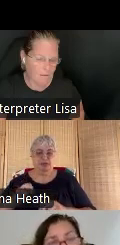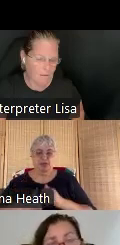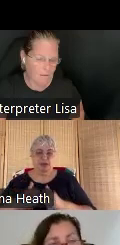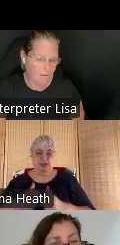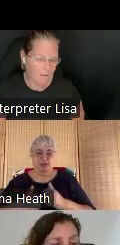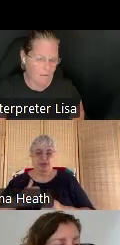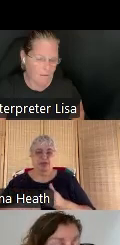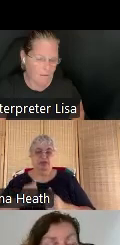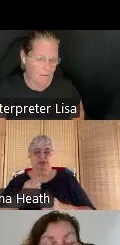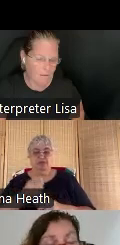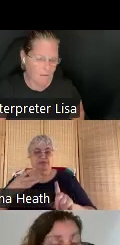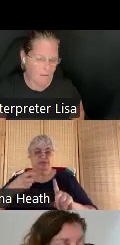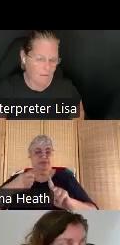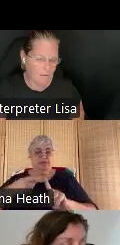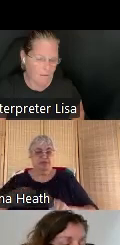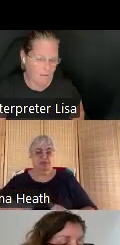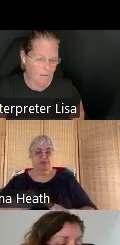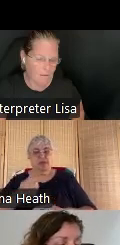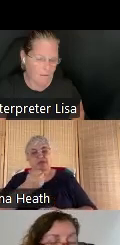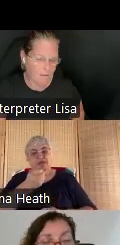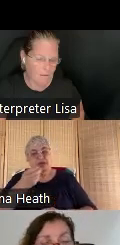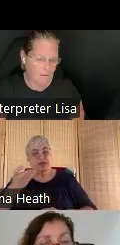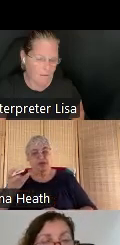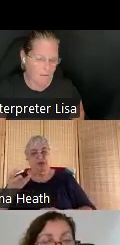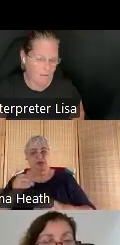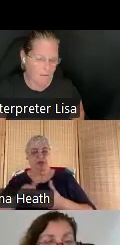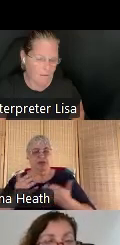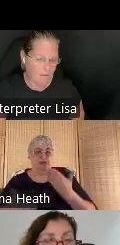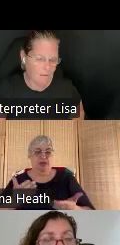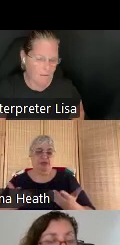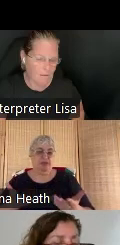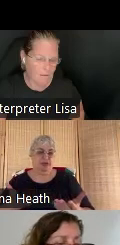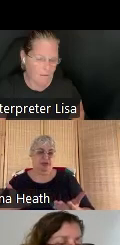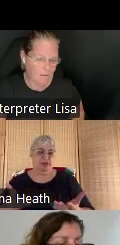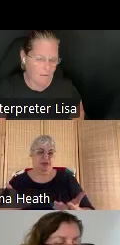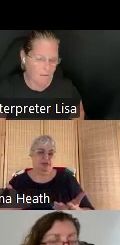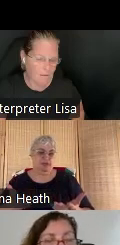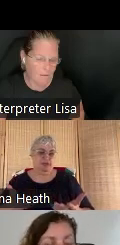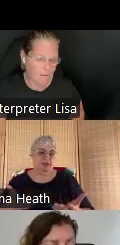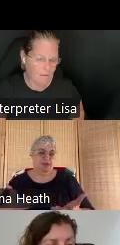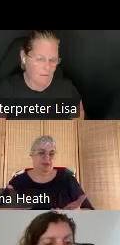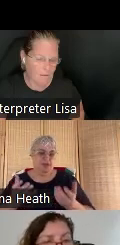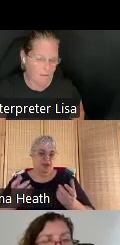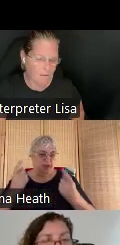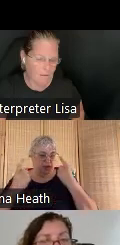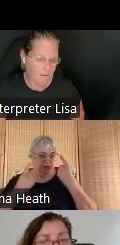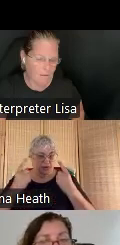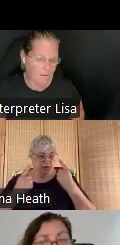a list of few triggers you might want to